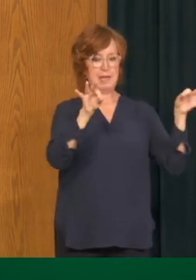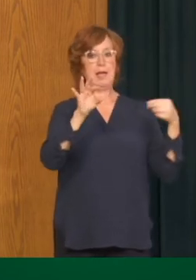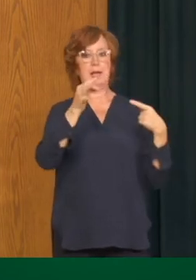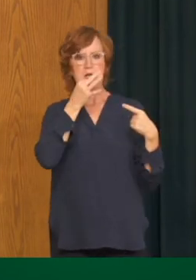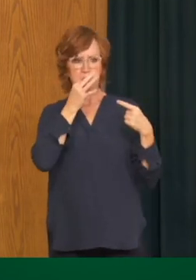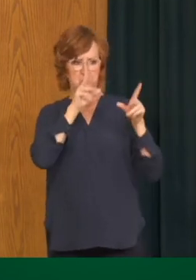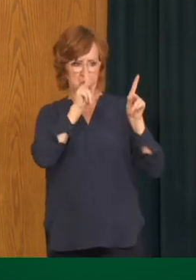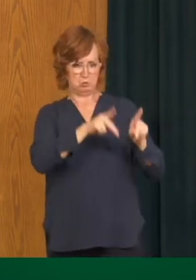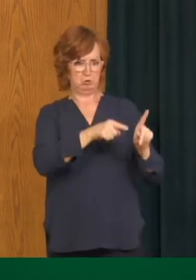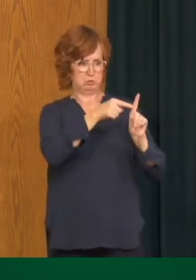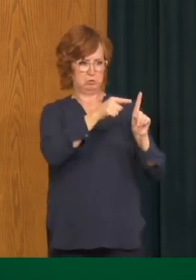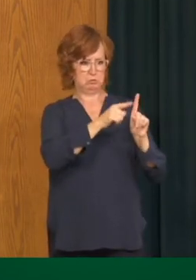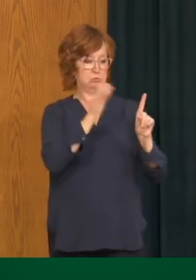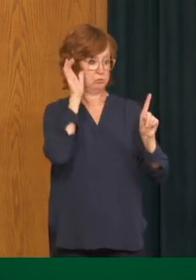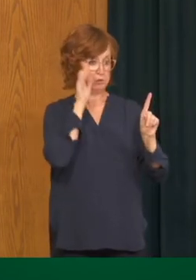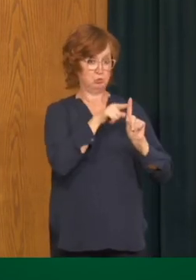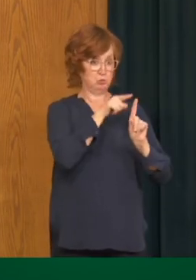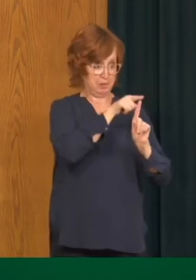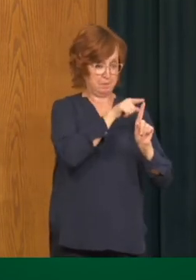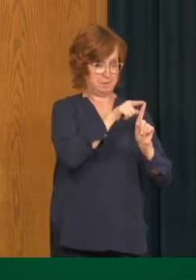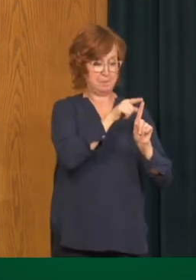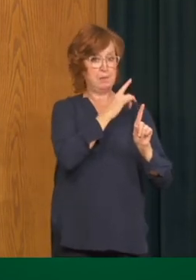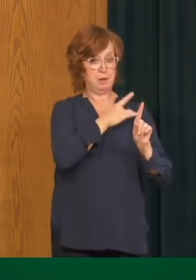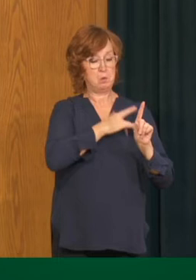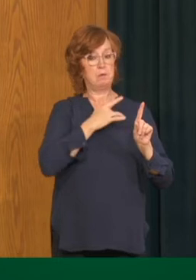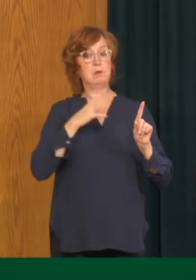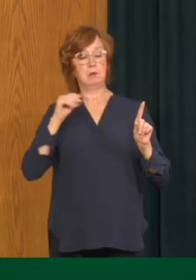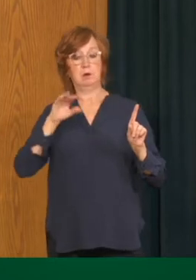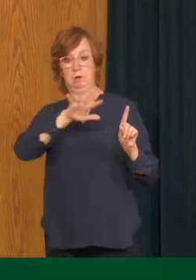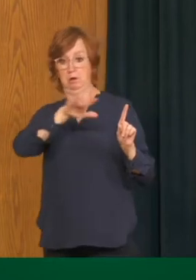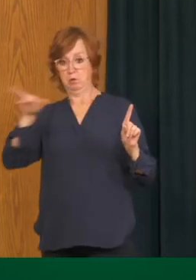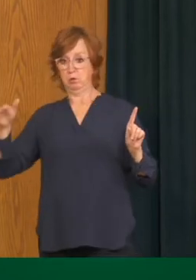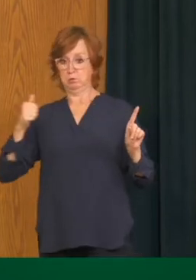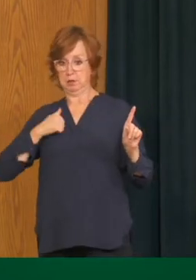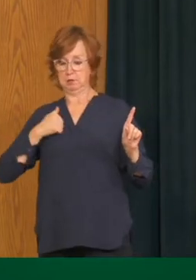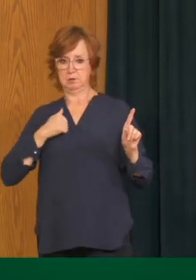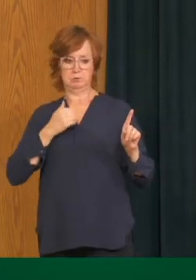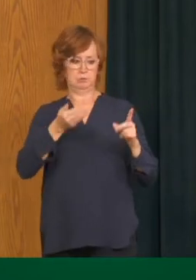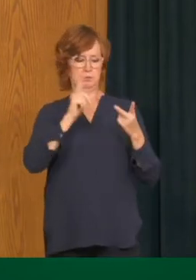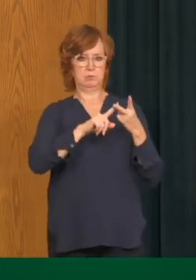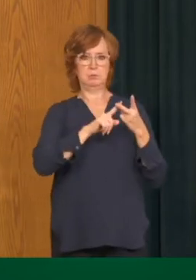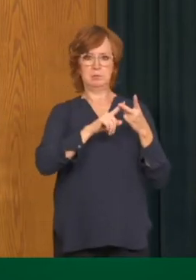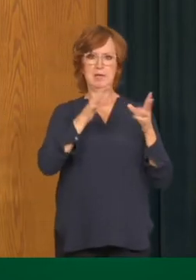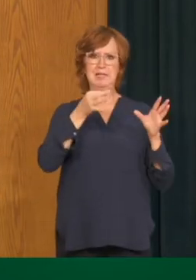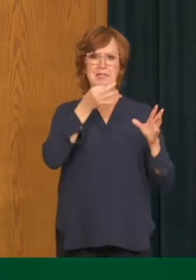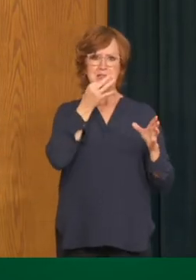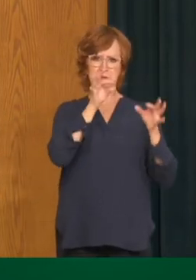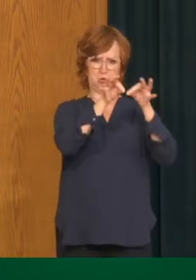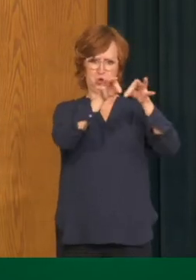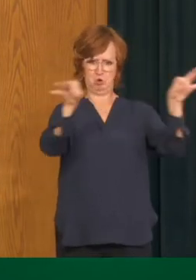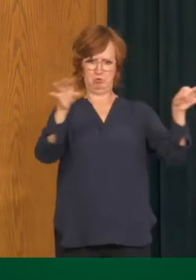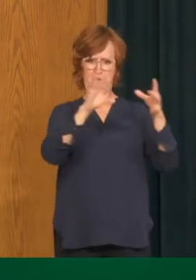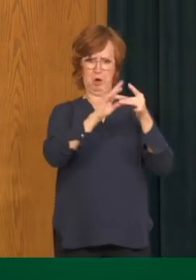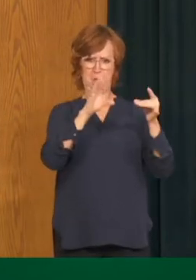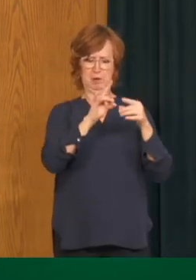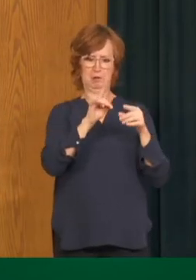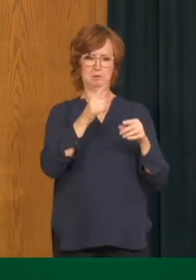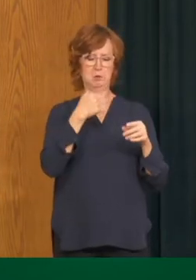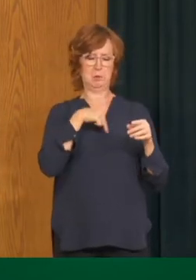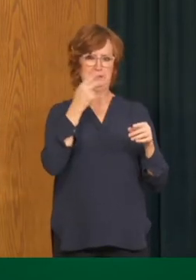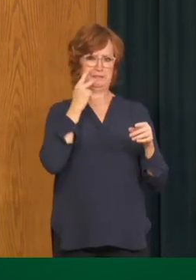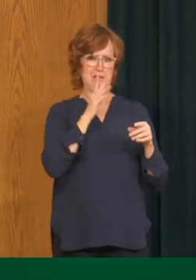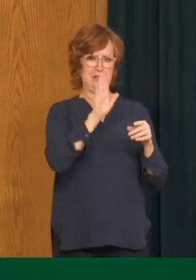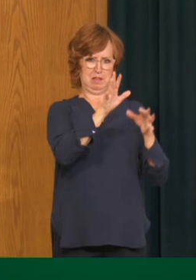as well as experts throughout Canada. But when we look at expert consensus statements, there's nothing that is